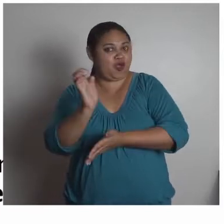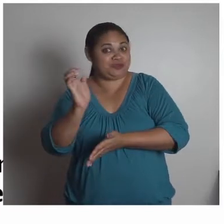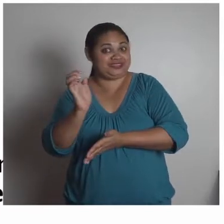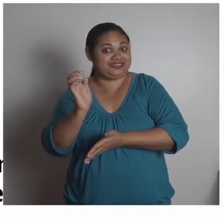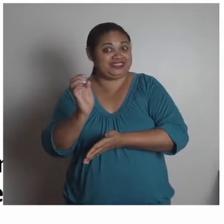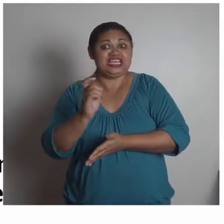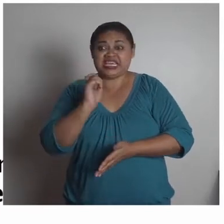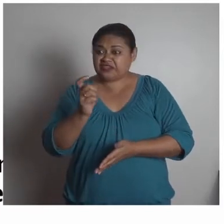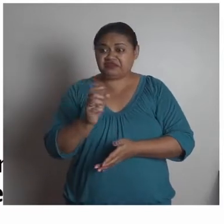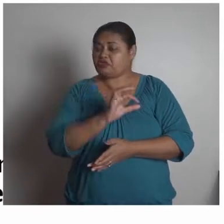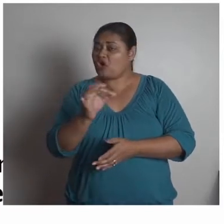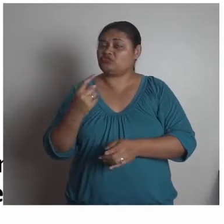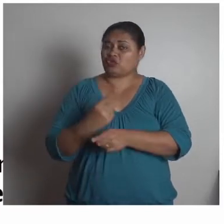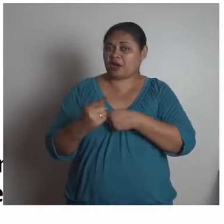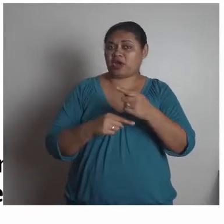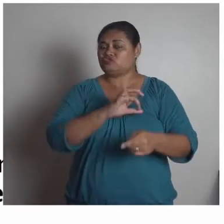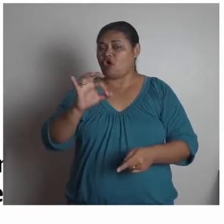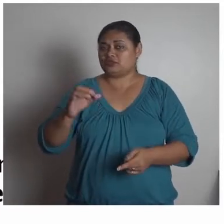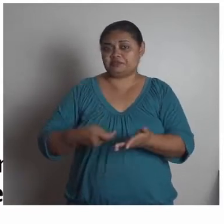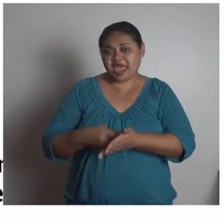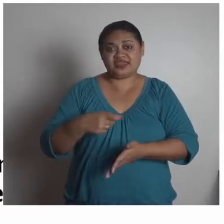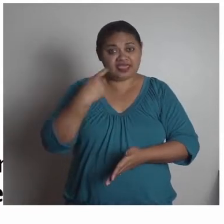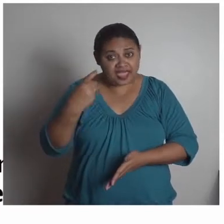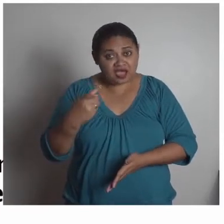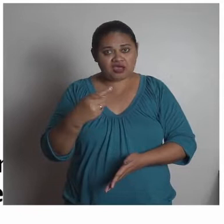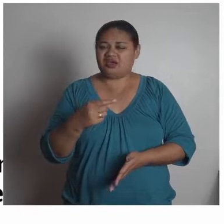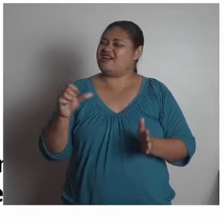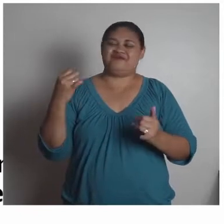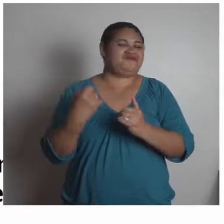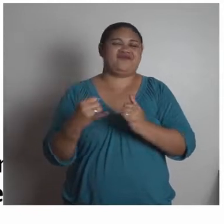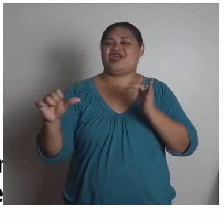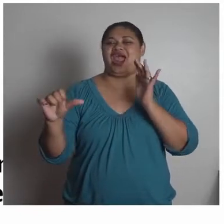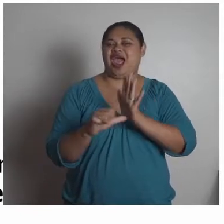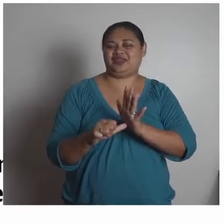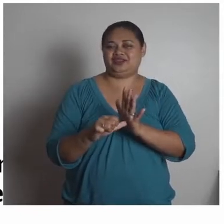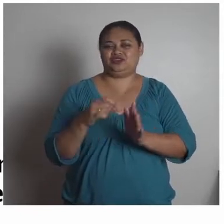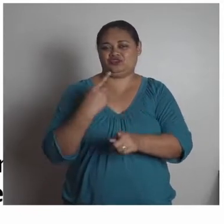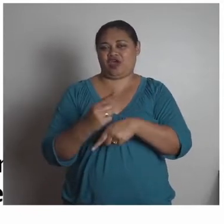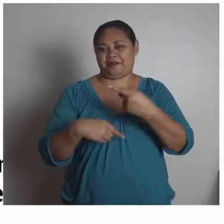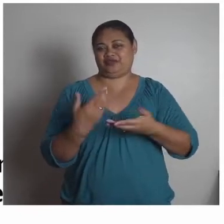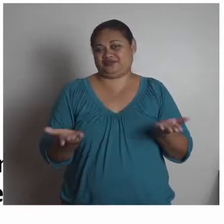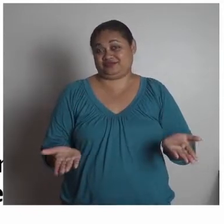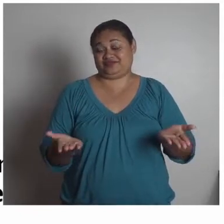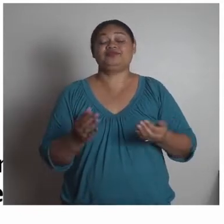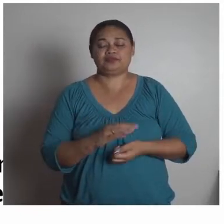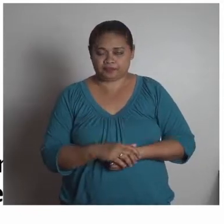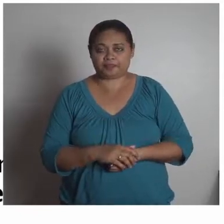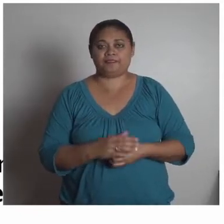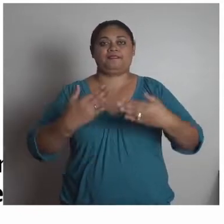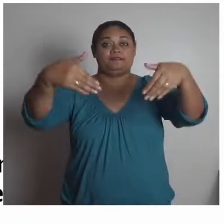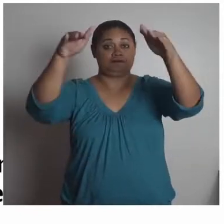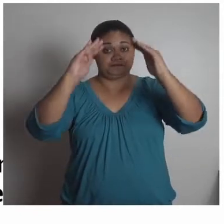define economics. So if we don't talk about unpaid care, domestic and communal work, then very, very hard to be talking